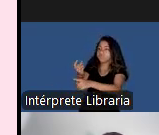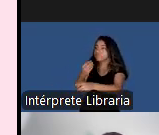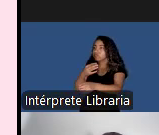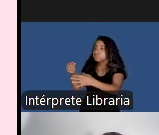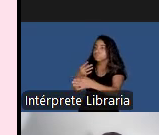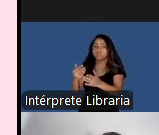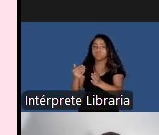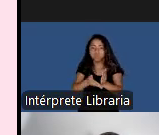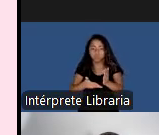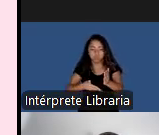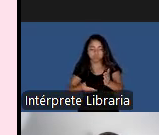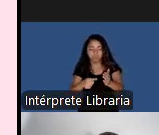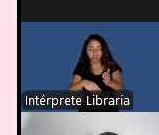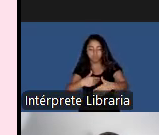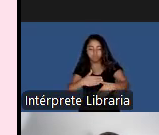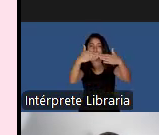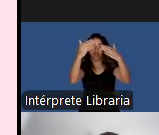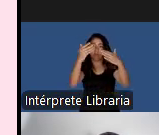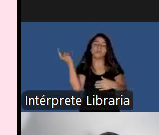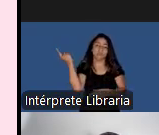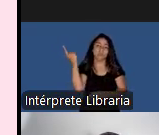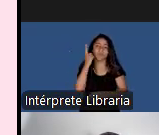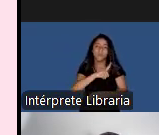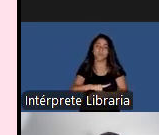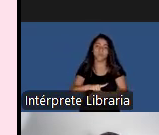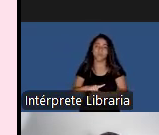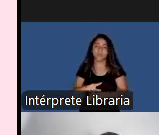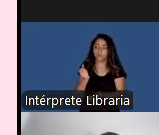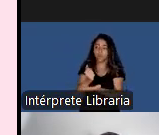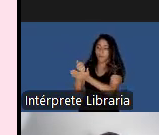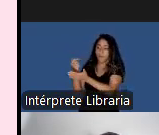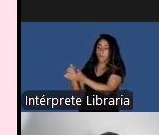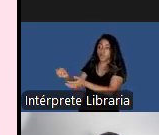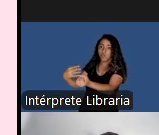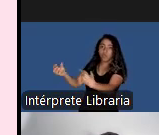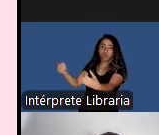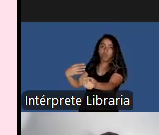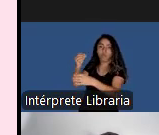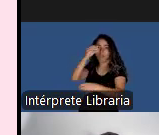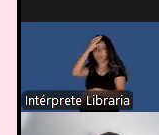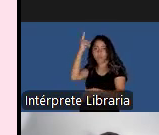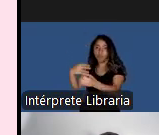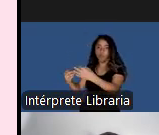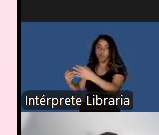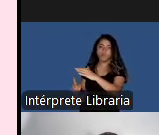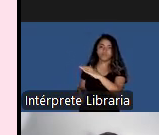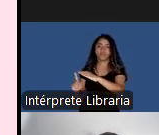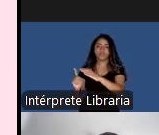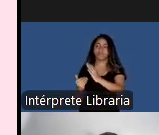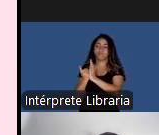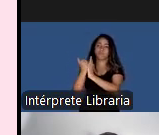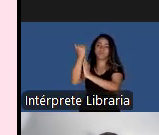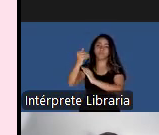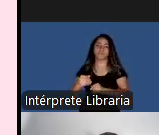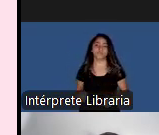channels, growing the base, and that's why we have this significant growth in new buyers. And this is going to